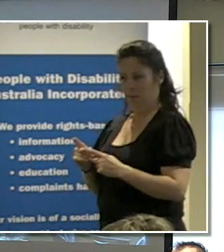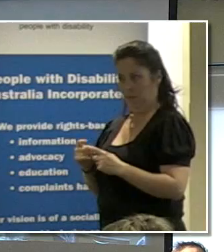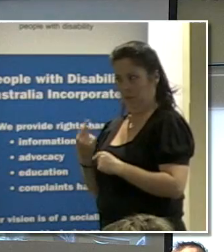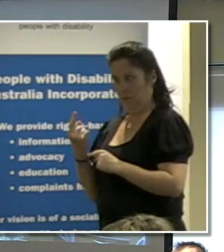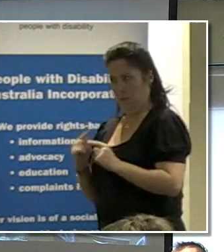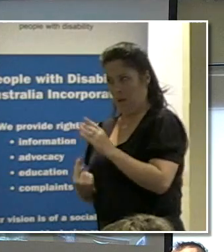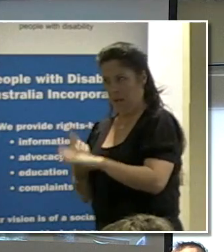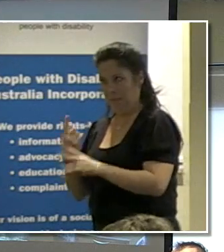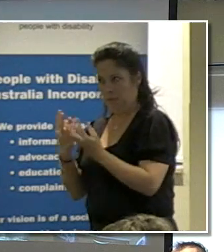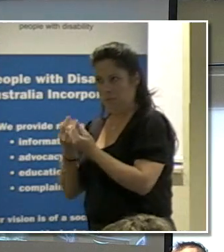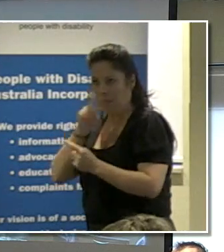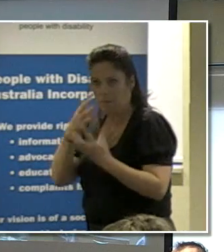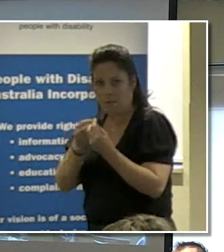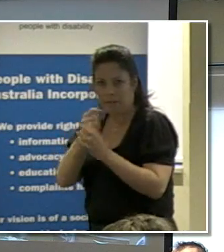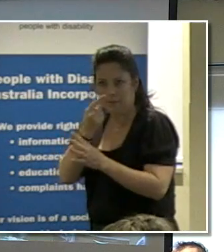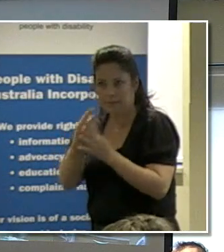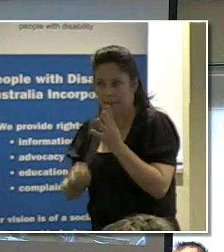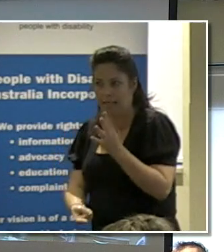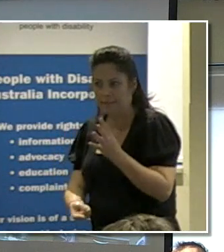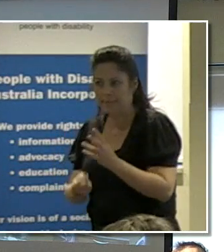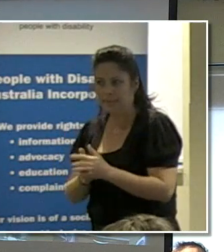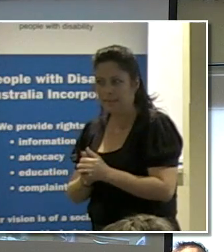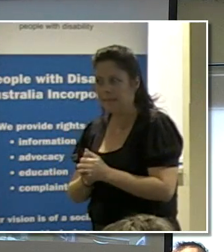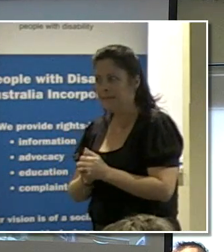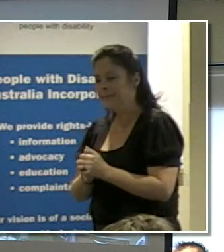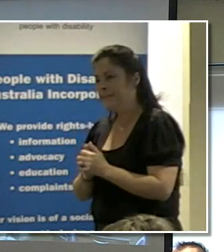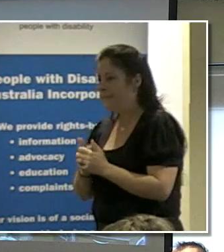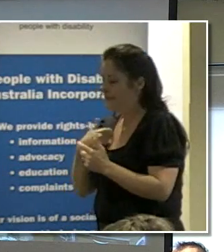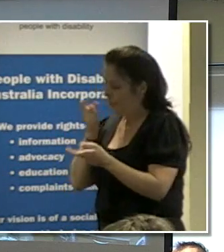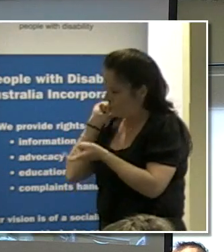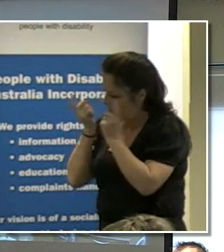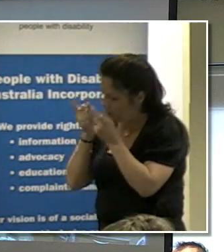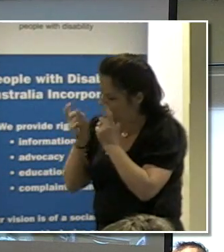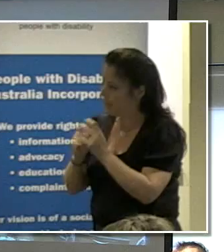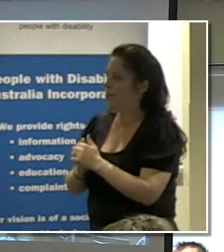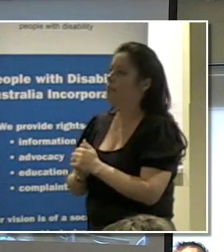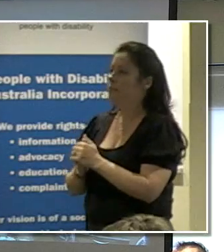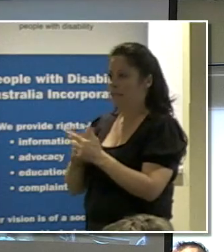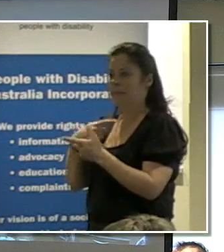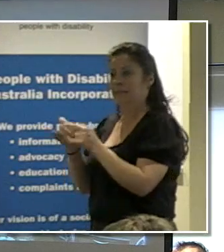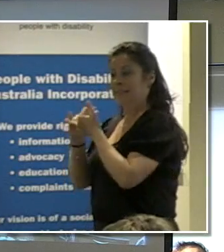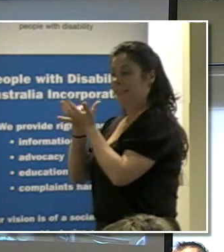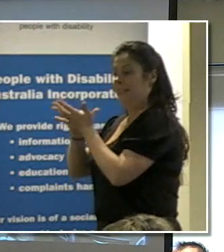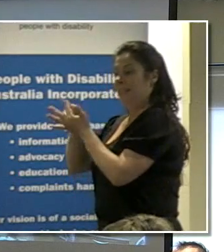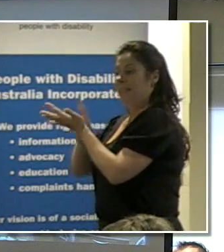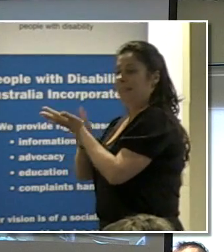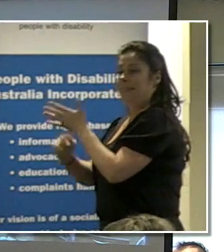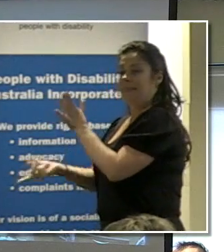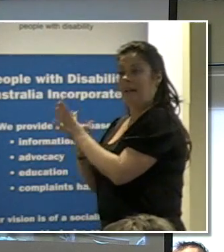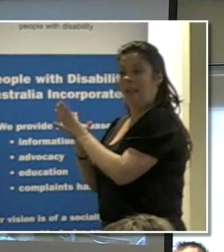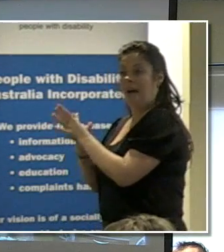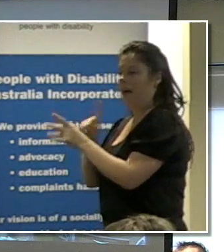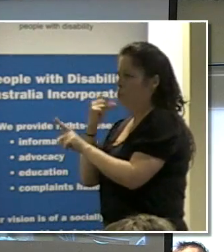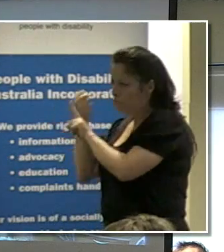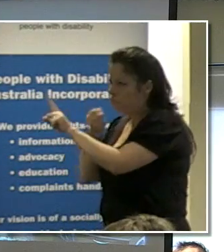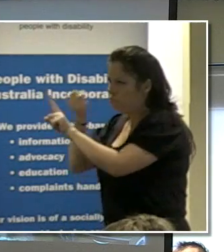disability pride, which is what Stella tried to teach us, is actually means that our lives are worthy as any other person